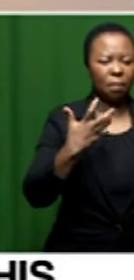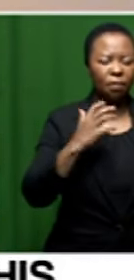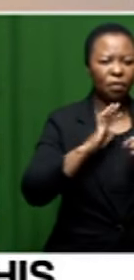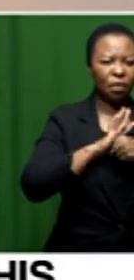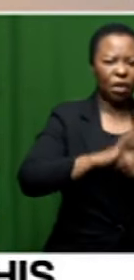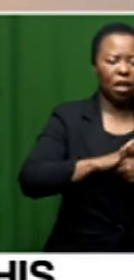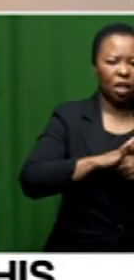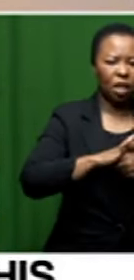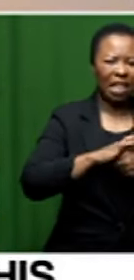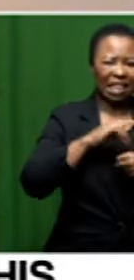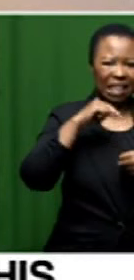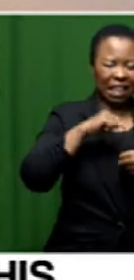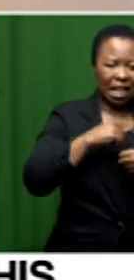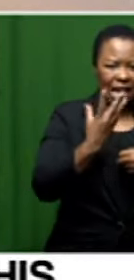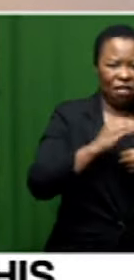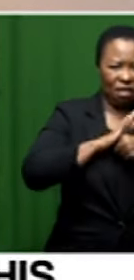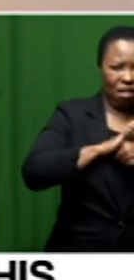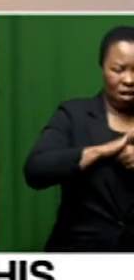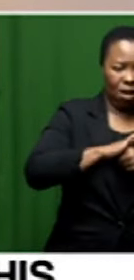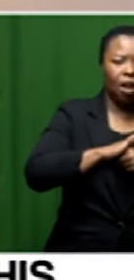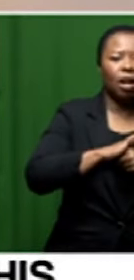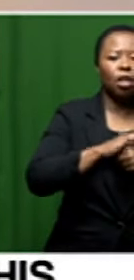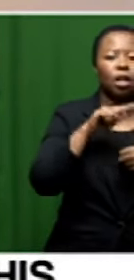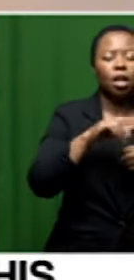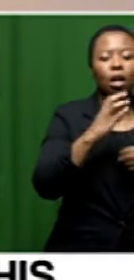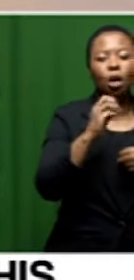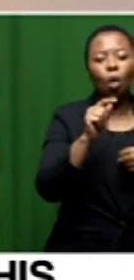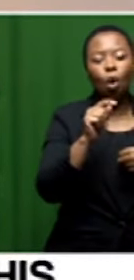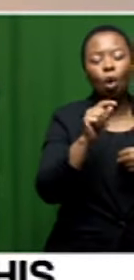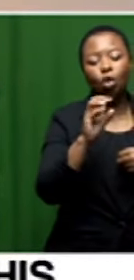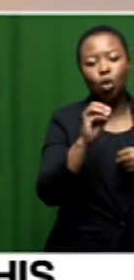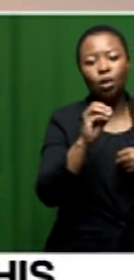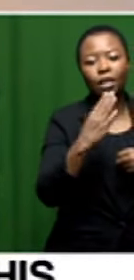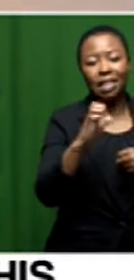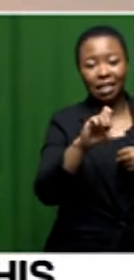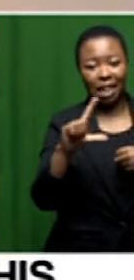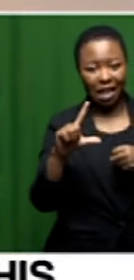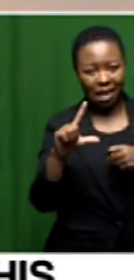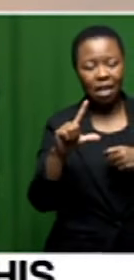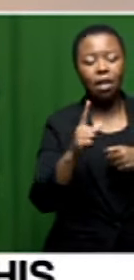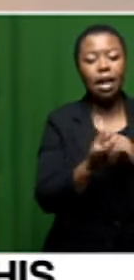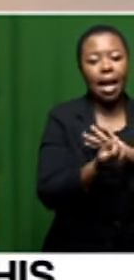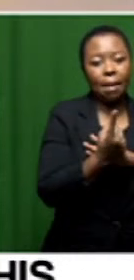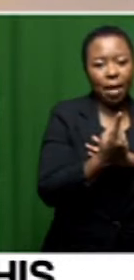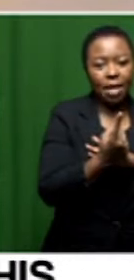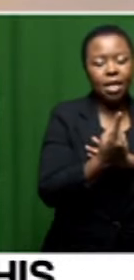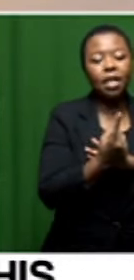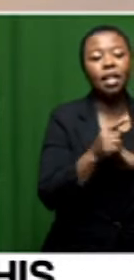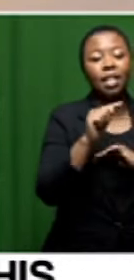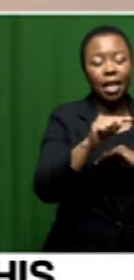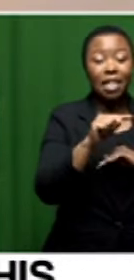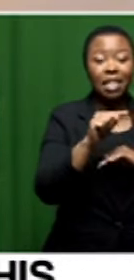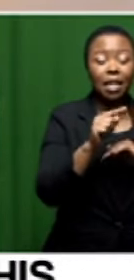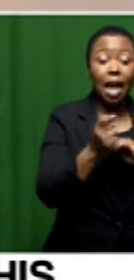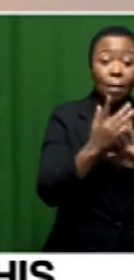emotional trauma, because emotional trauma will cause the release of cortisol, the stress hormone, and that in turn will promote